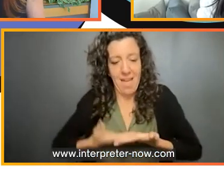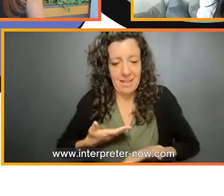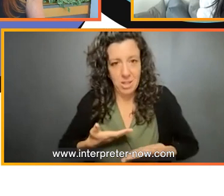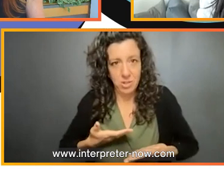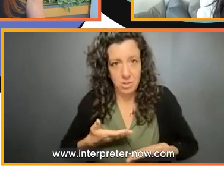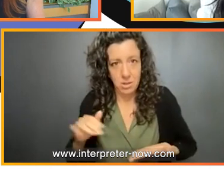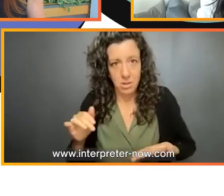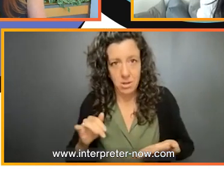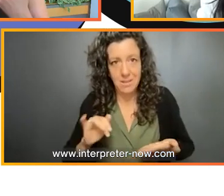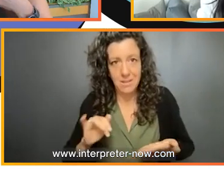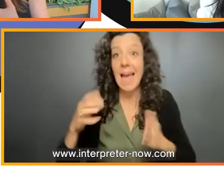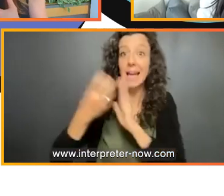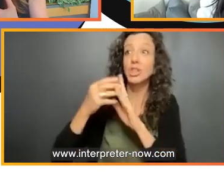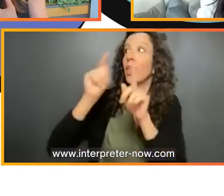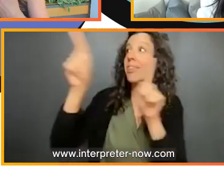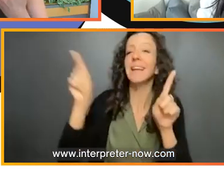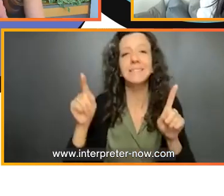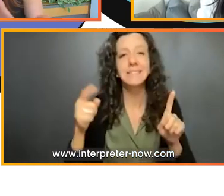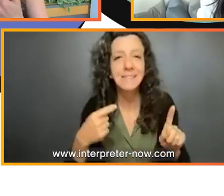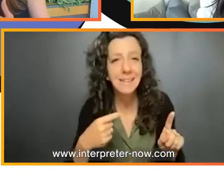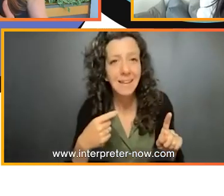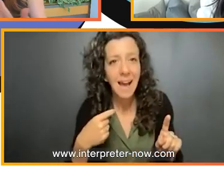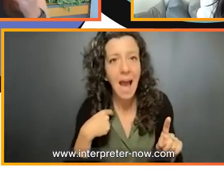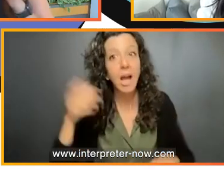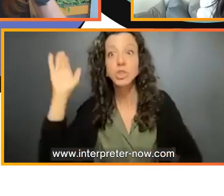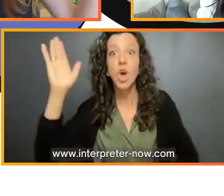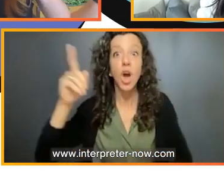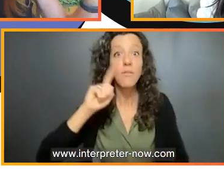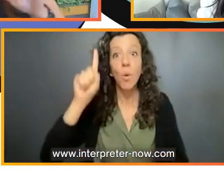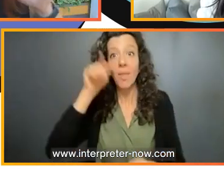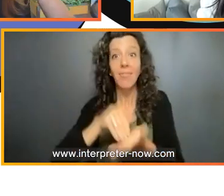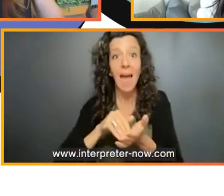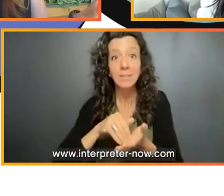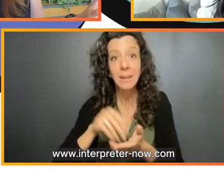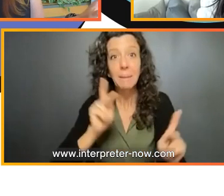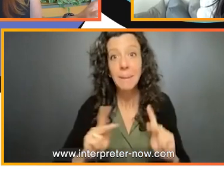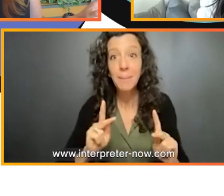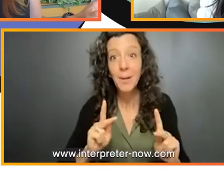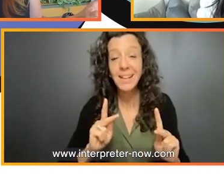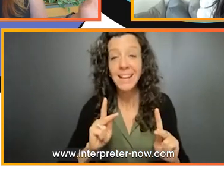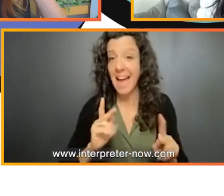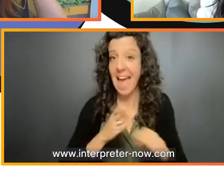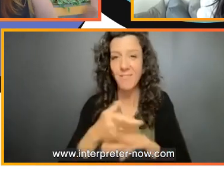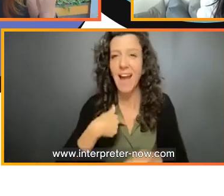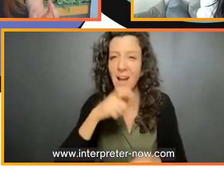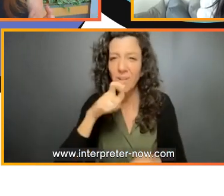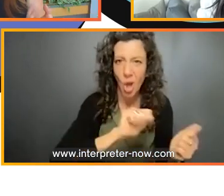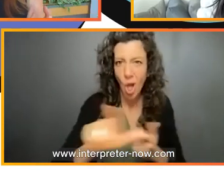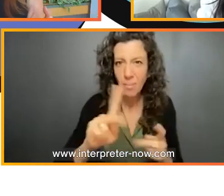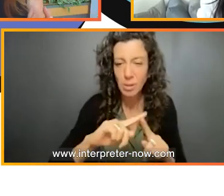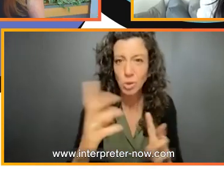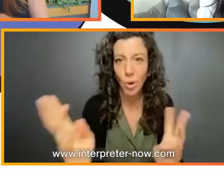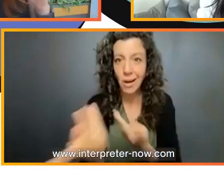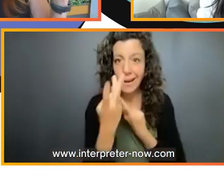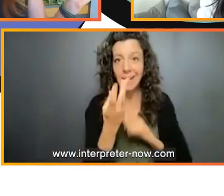internal validation. This is, I don't need, when I'm speaking to 1,000 people, I don't need everybody to